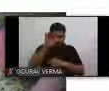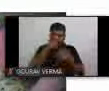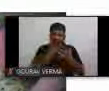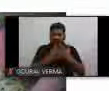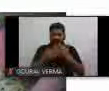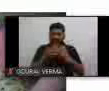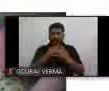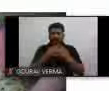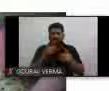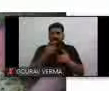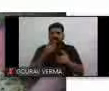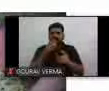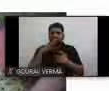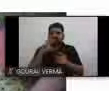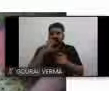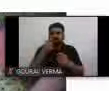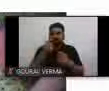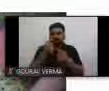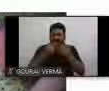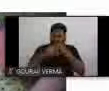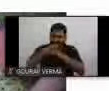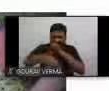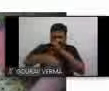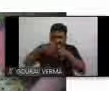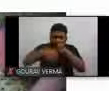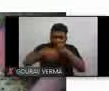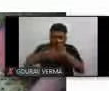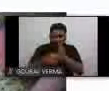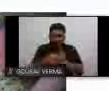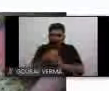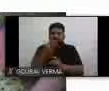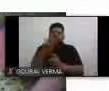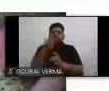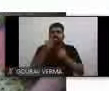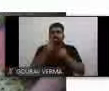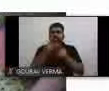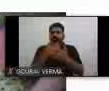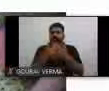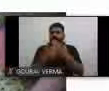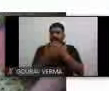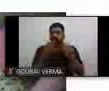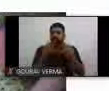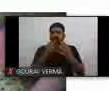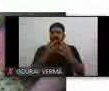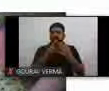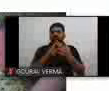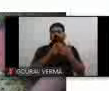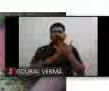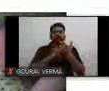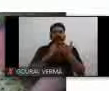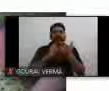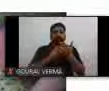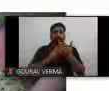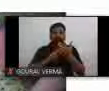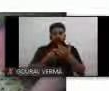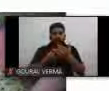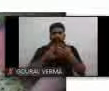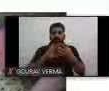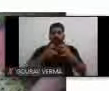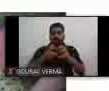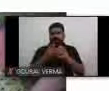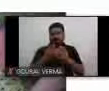grains of rice grains ke andar se. This will help you. It is fine motor category. Then kicking a